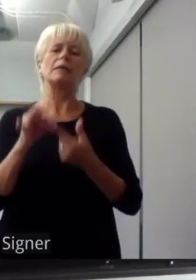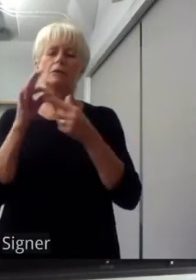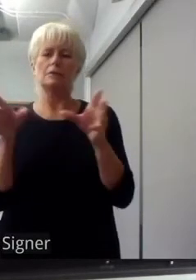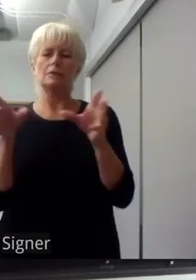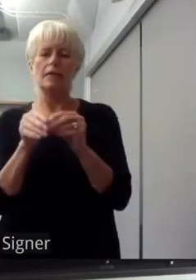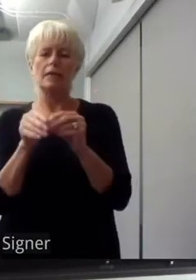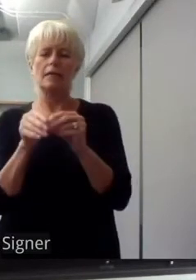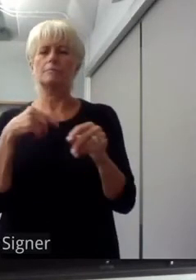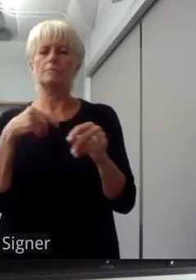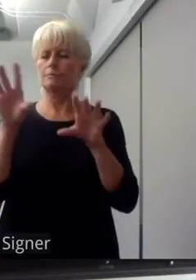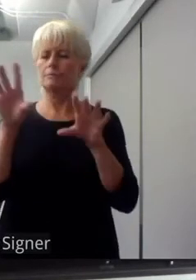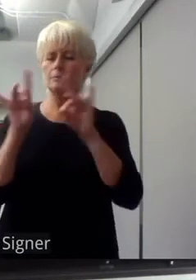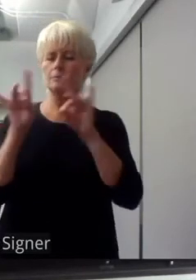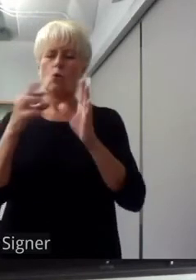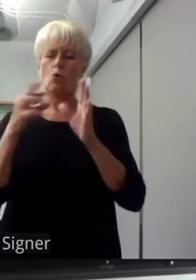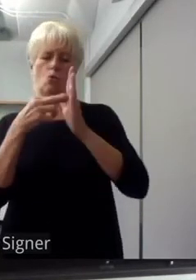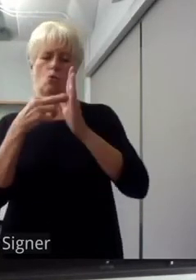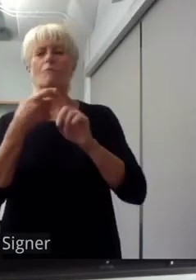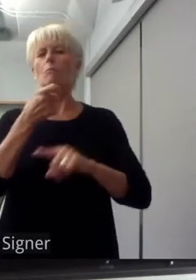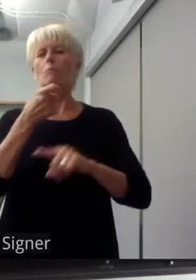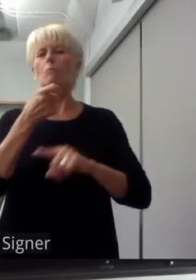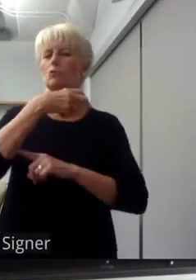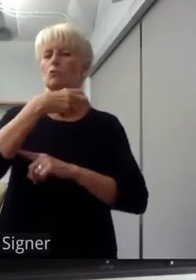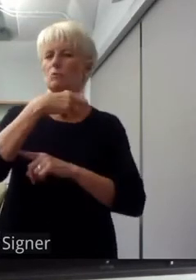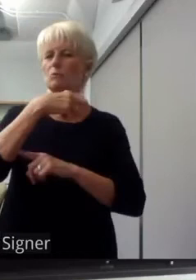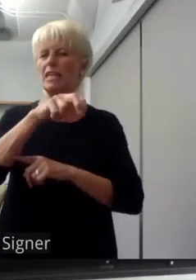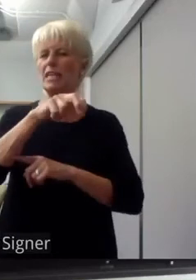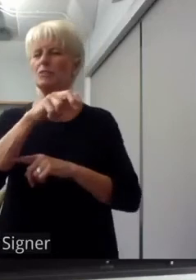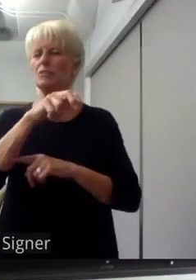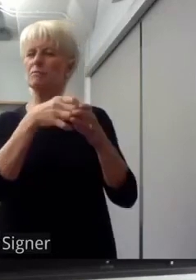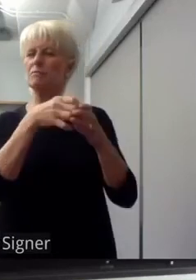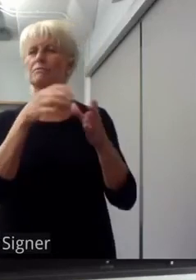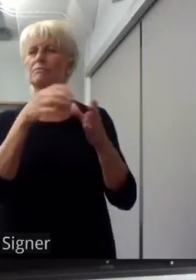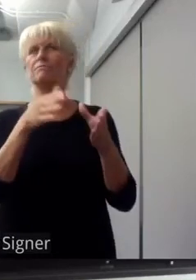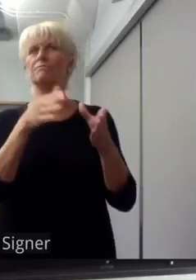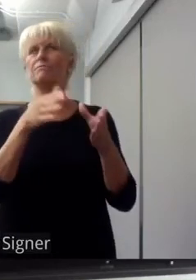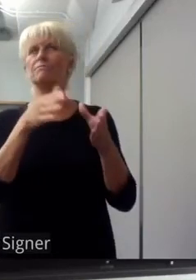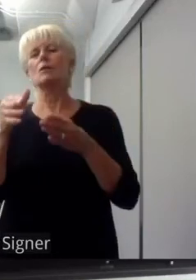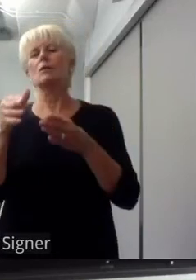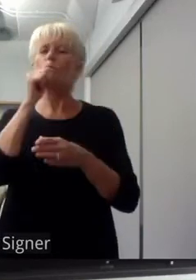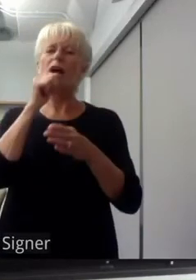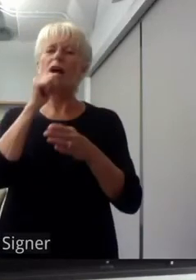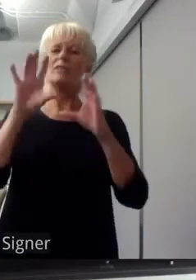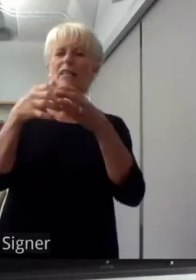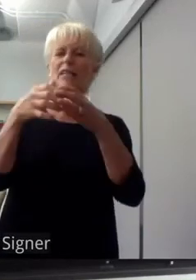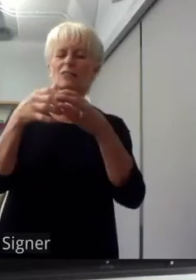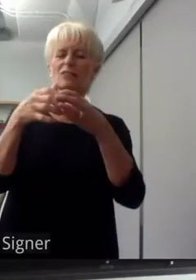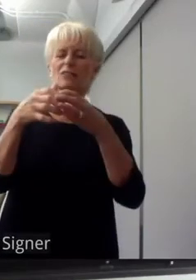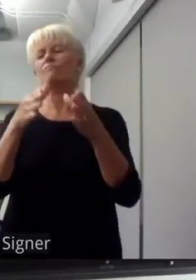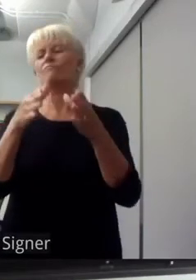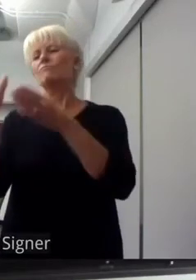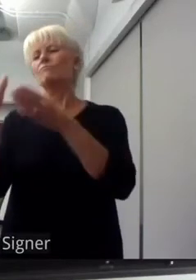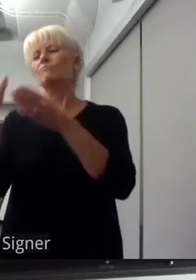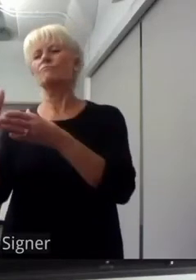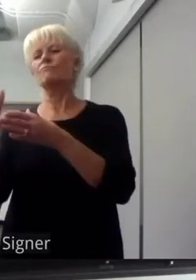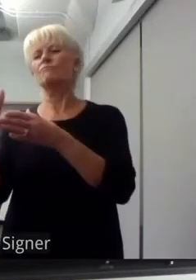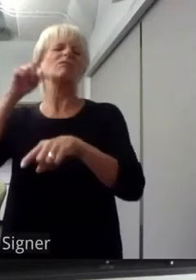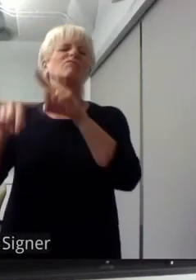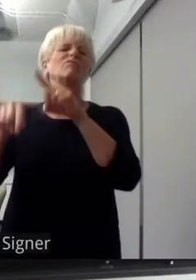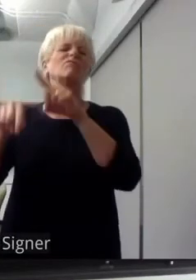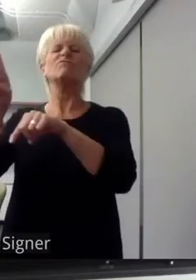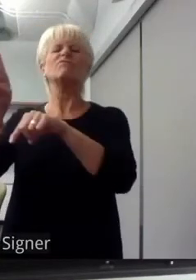transportation sector, from the private sector, from a range of disability actors. And these were